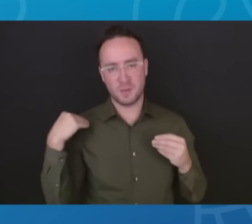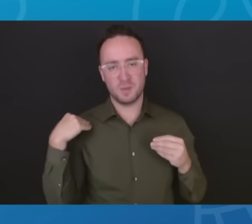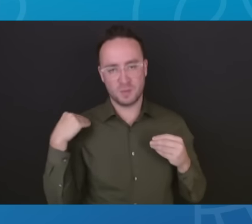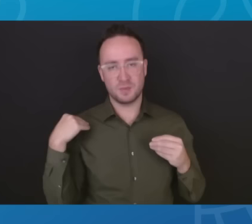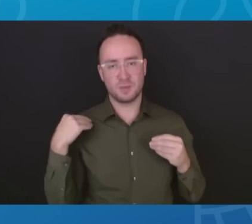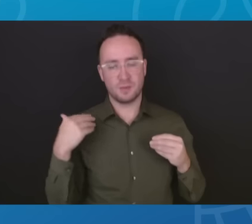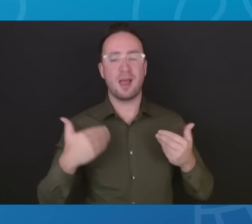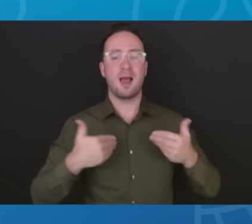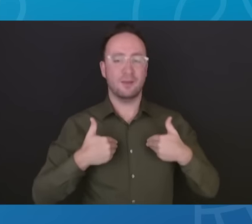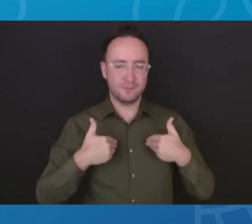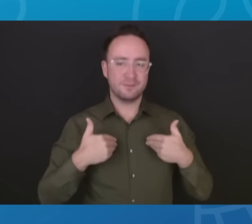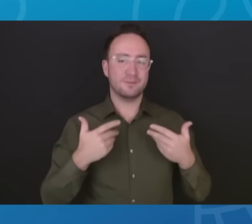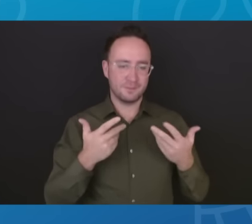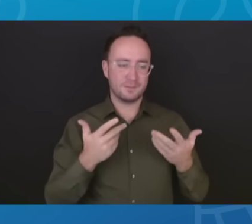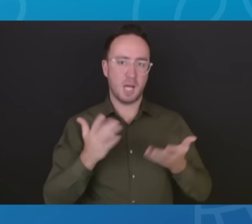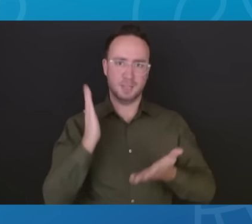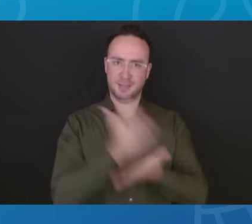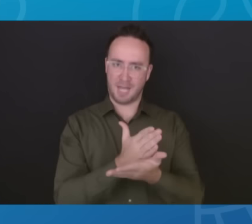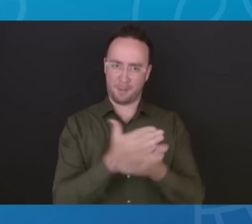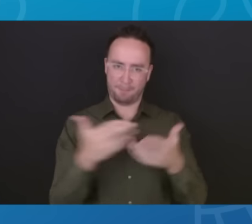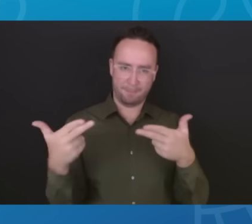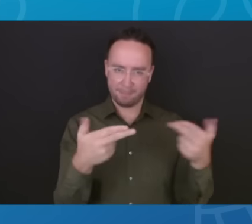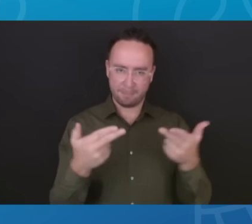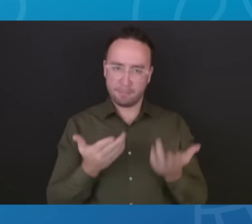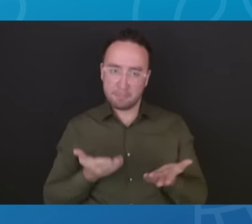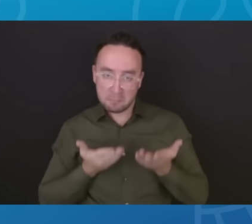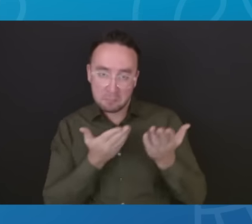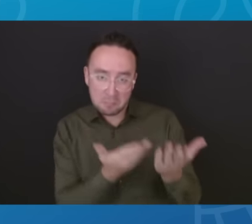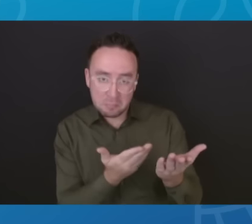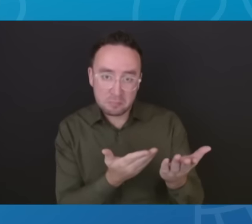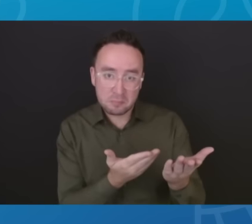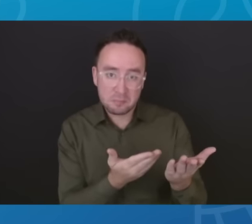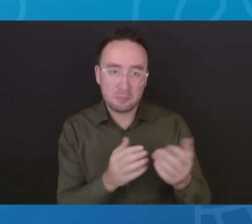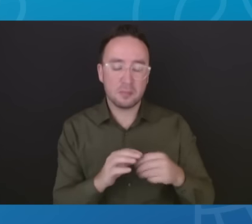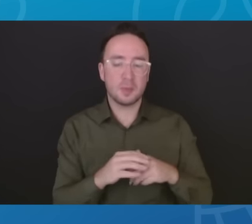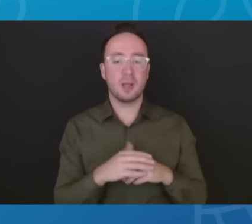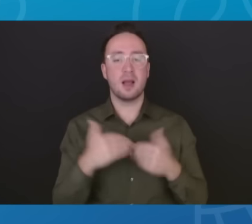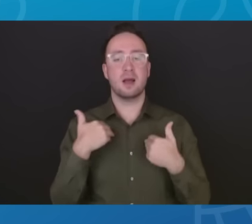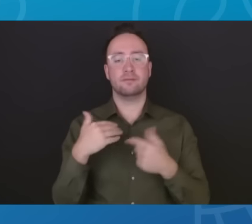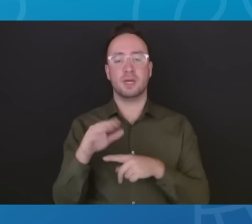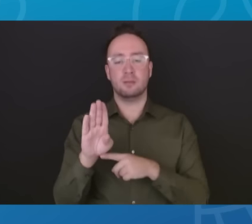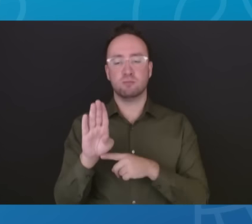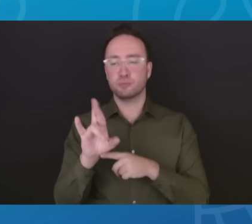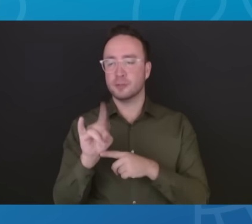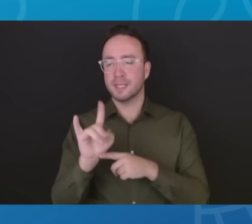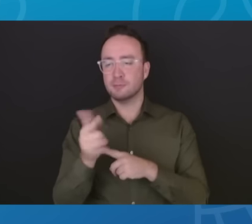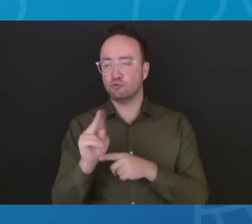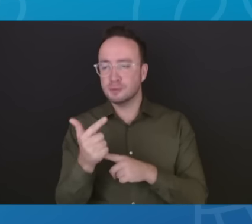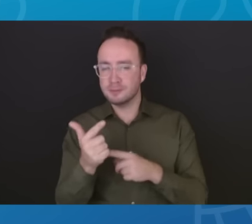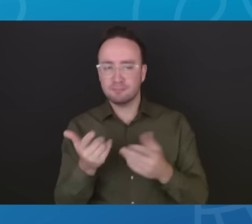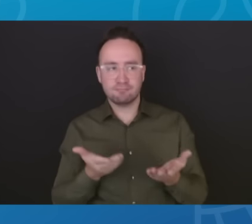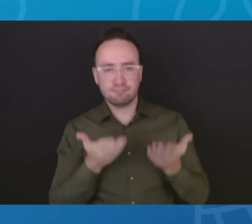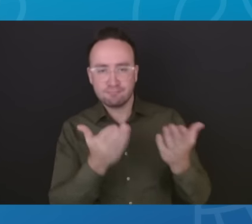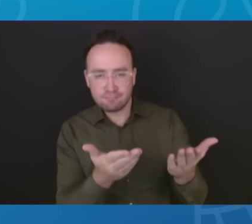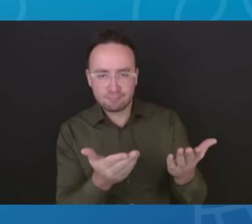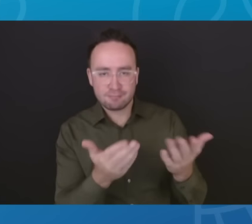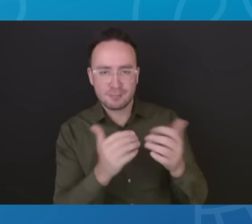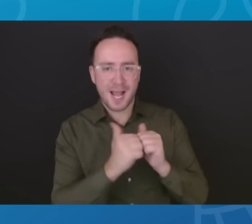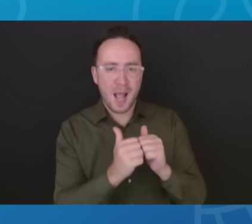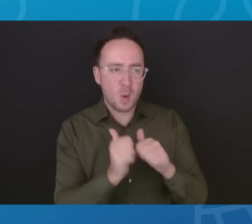then a bridging proposal that we put forward. The bridging proposal had a number of implementation agreements that were going to have to be worked out. And we had